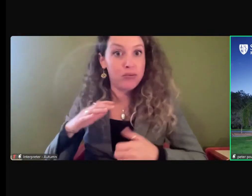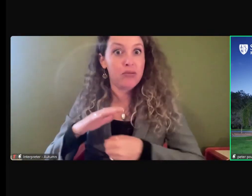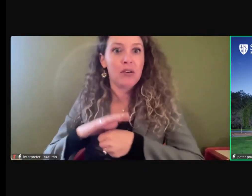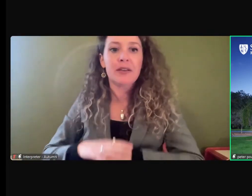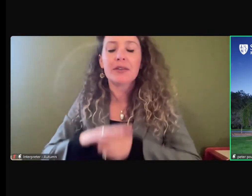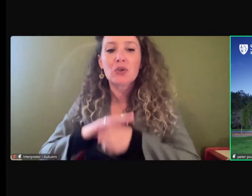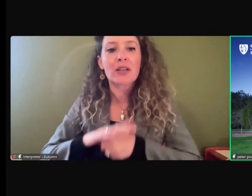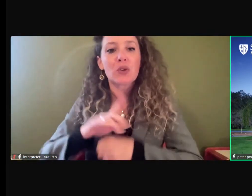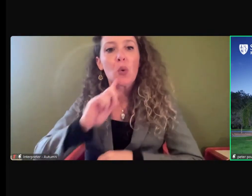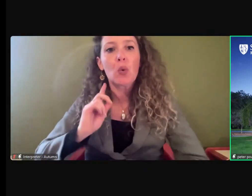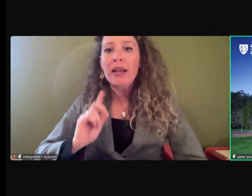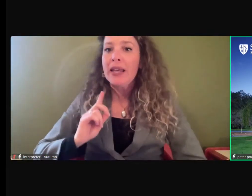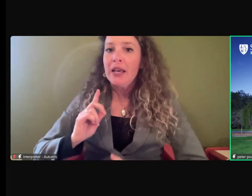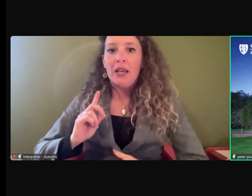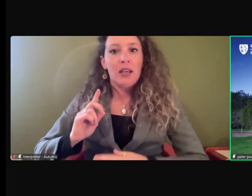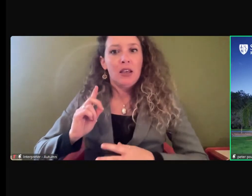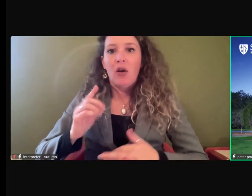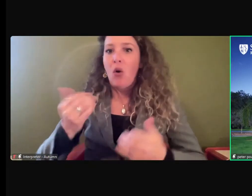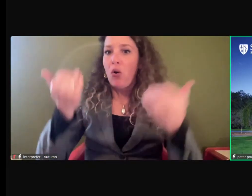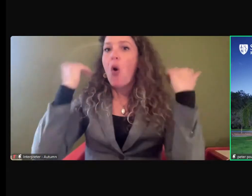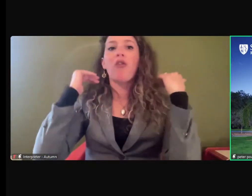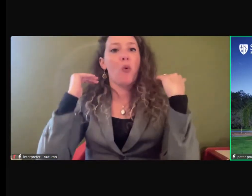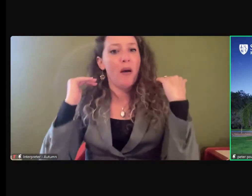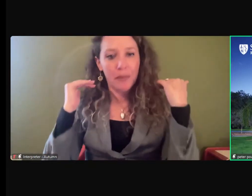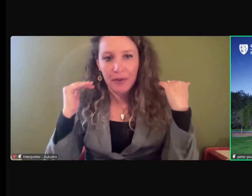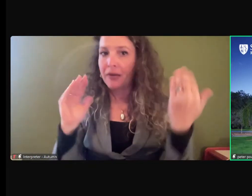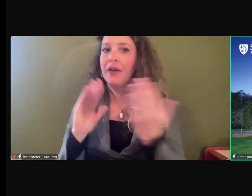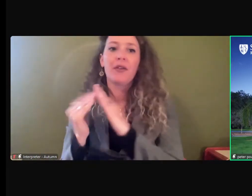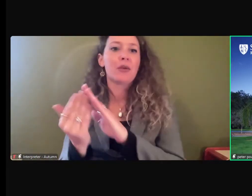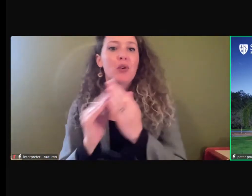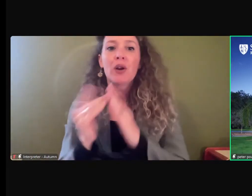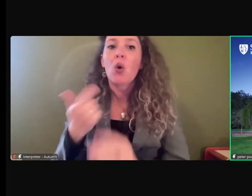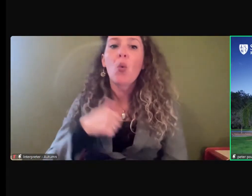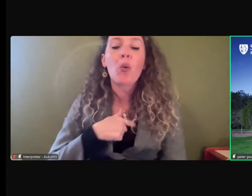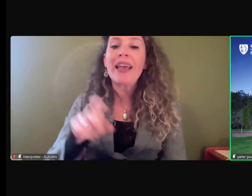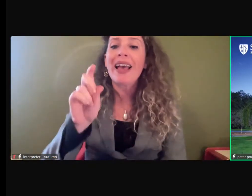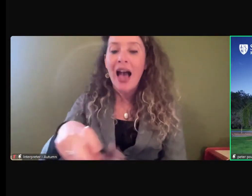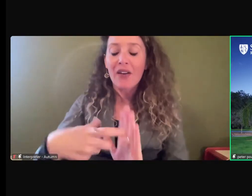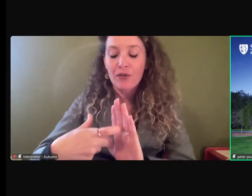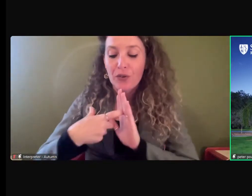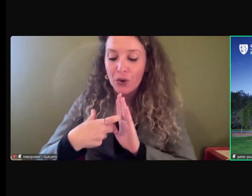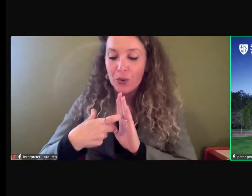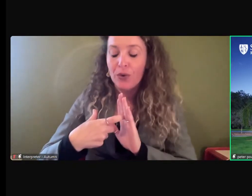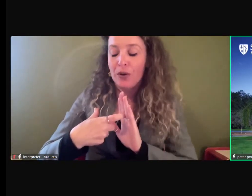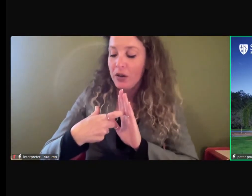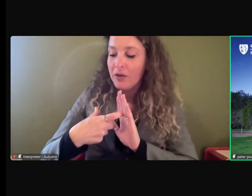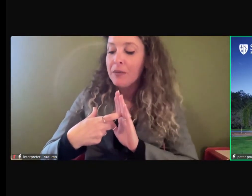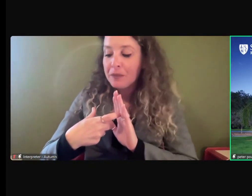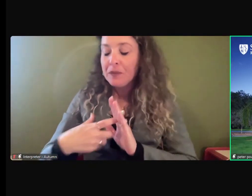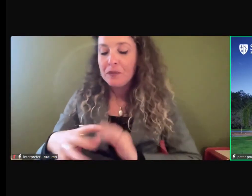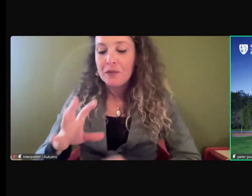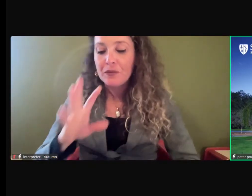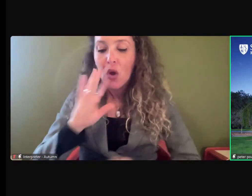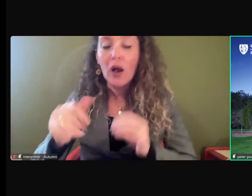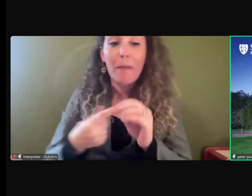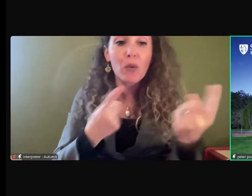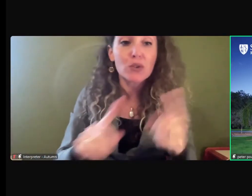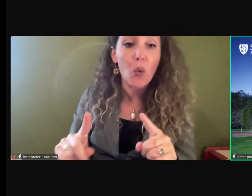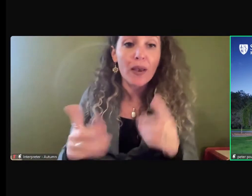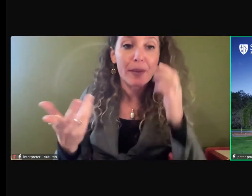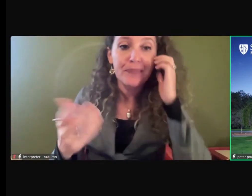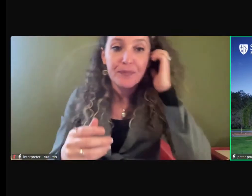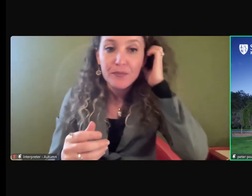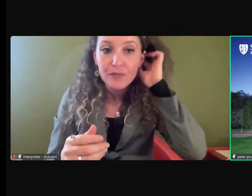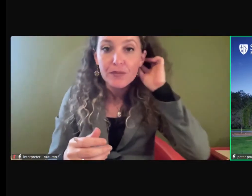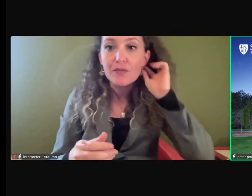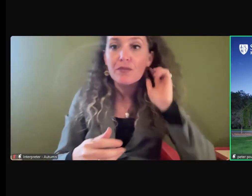are so high in our community that we were obligated to talk about what's going on the